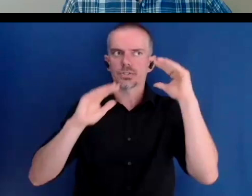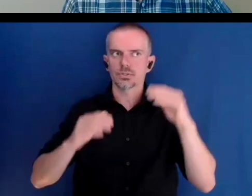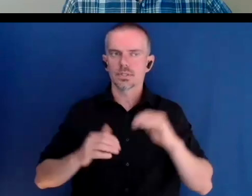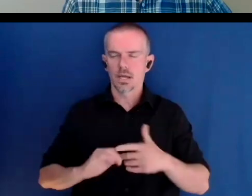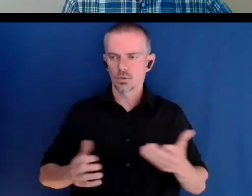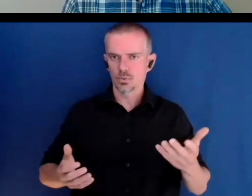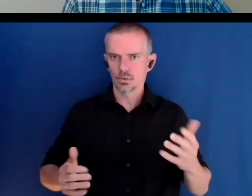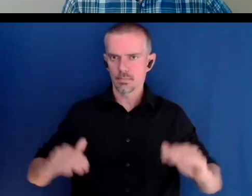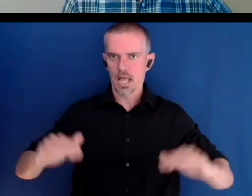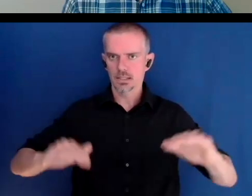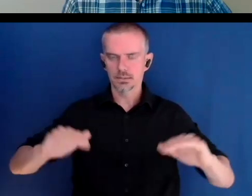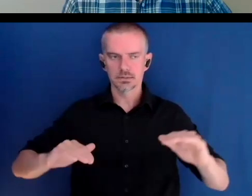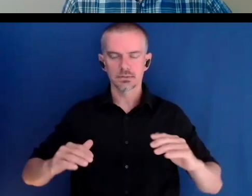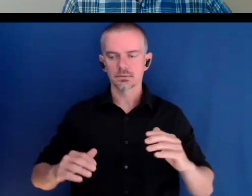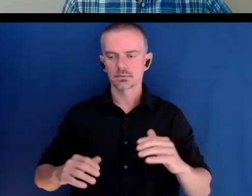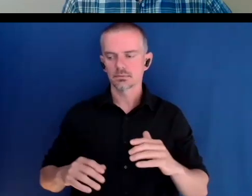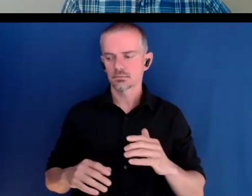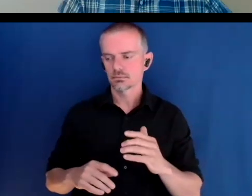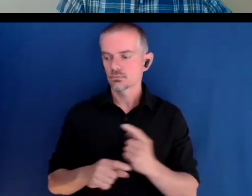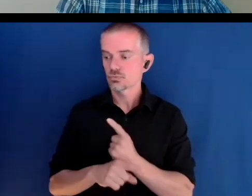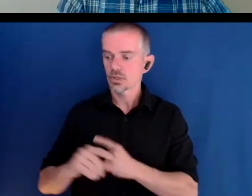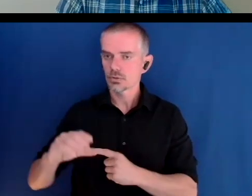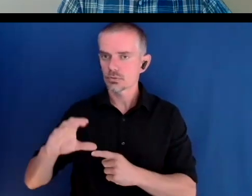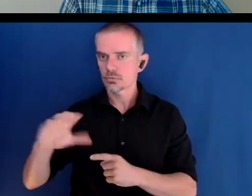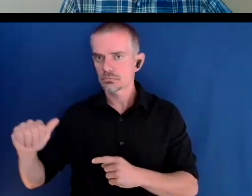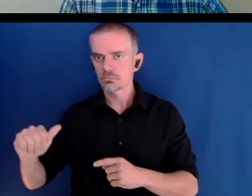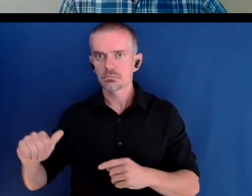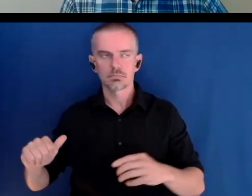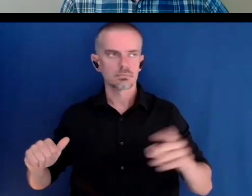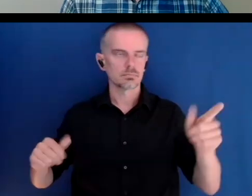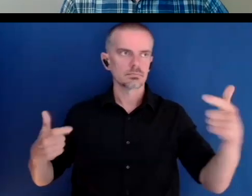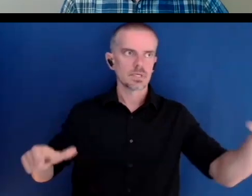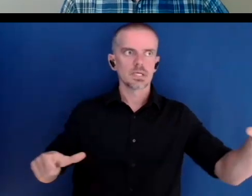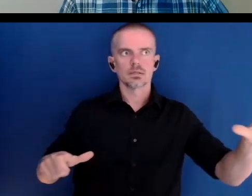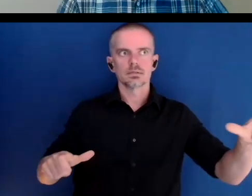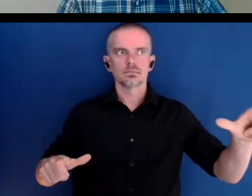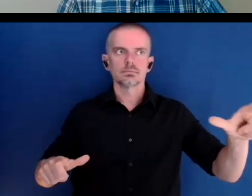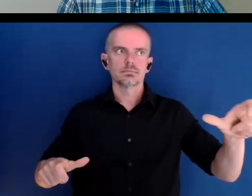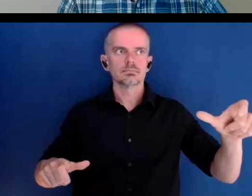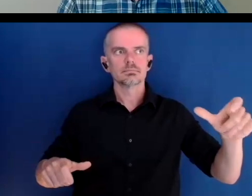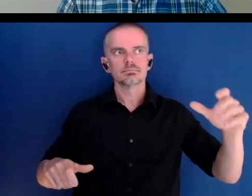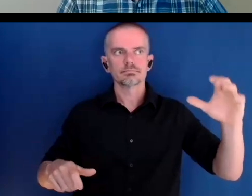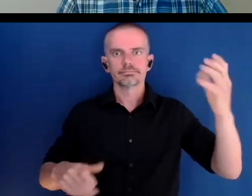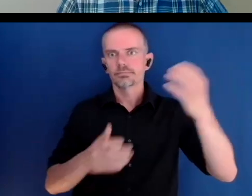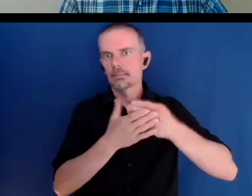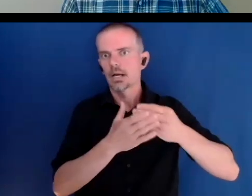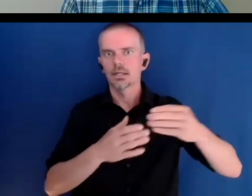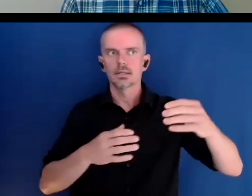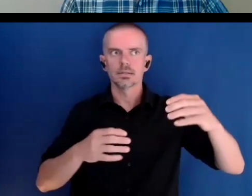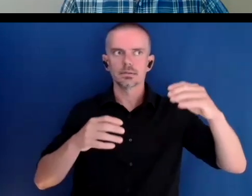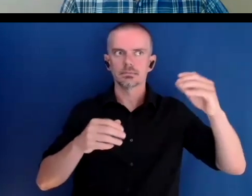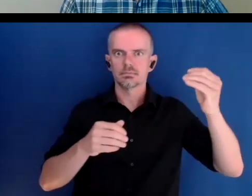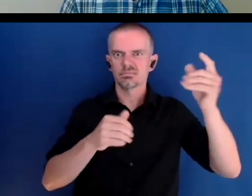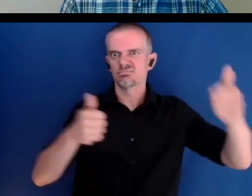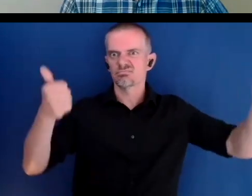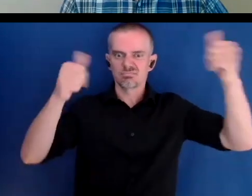more run-of-the-mill agreement and, a big and, high-profile community wildfire defense grant? So I think I